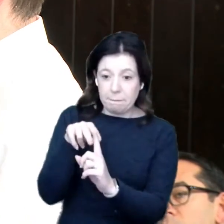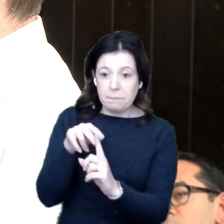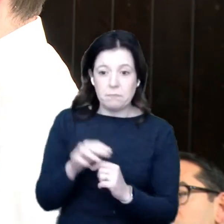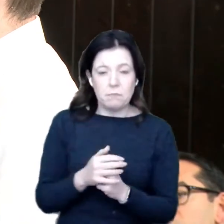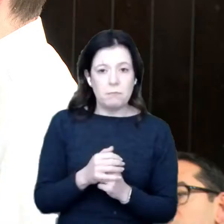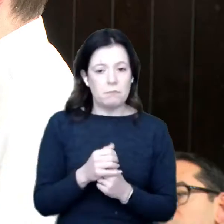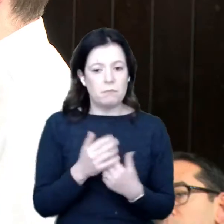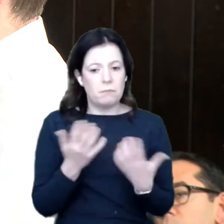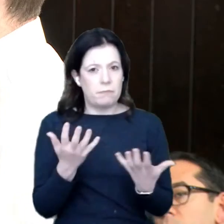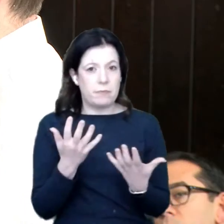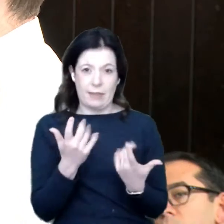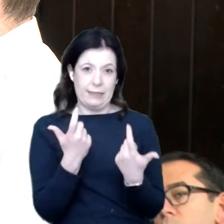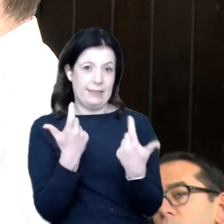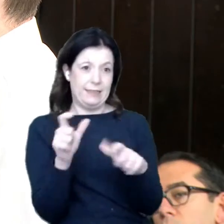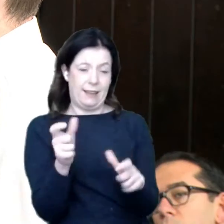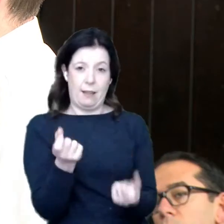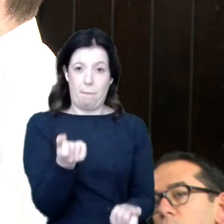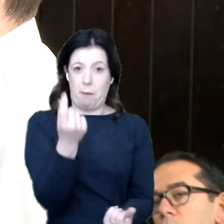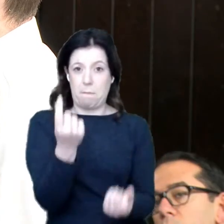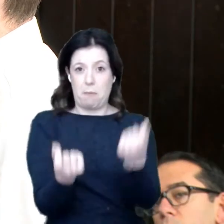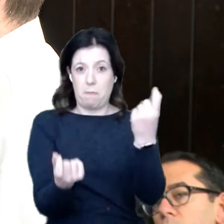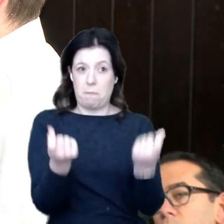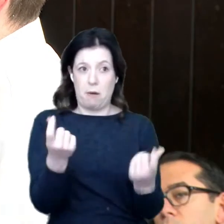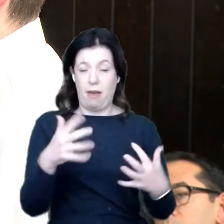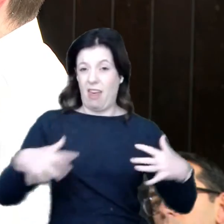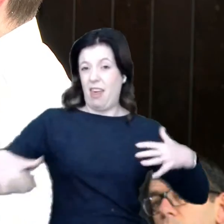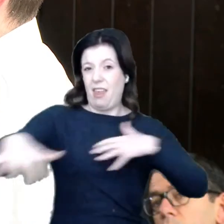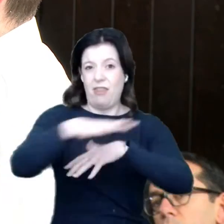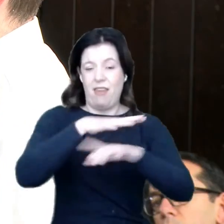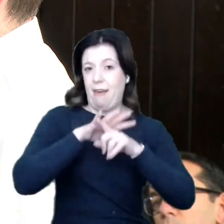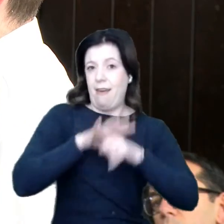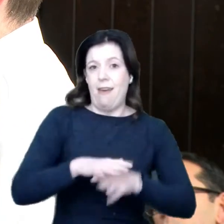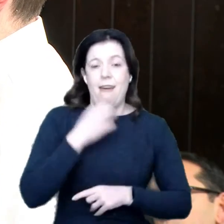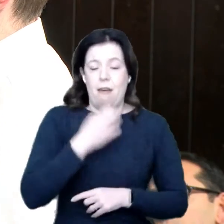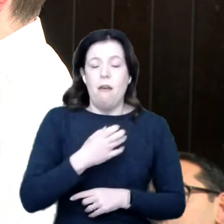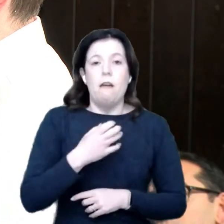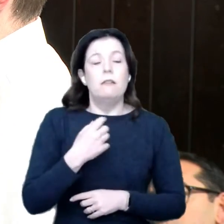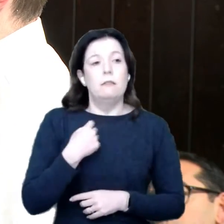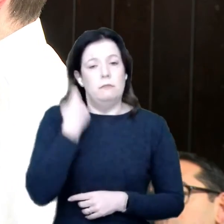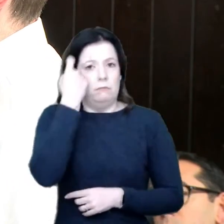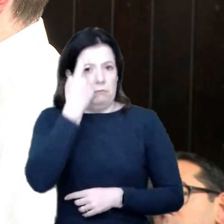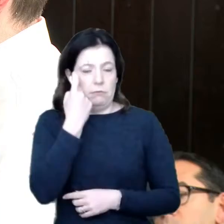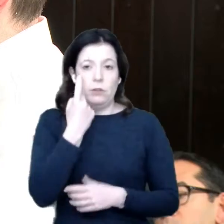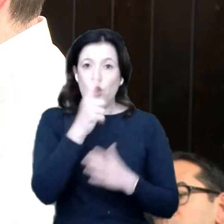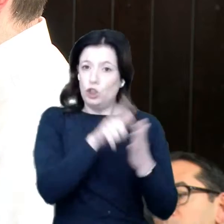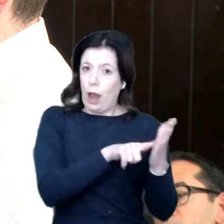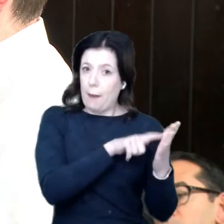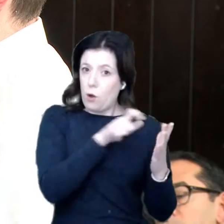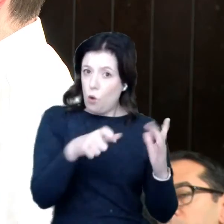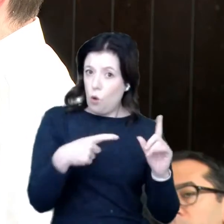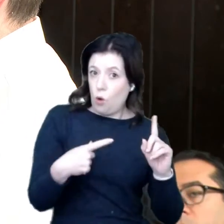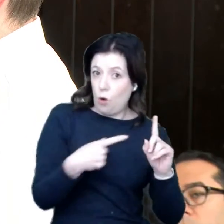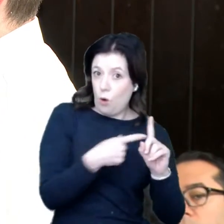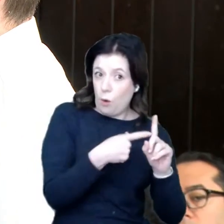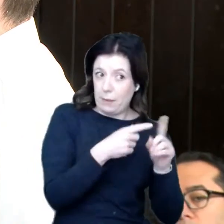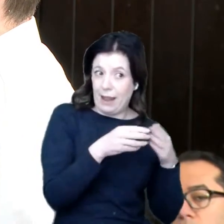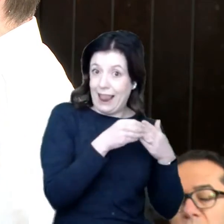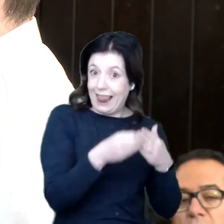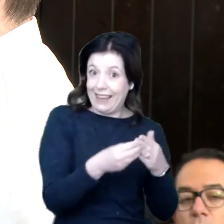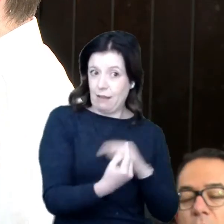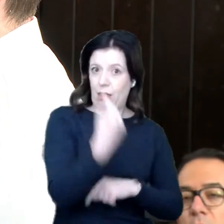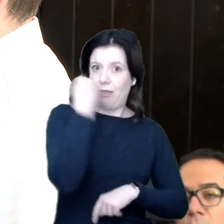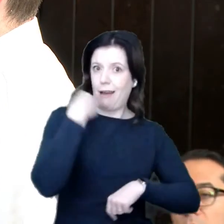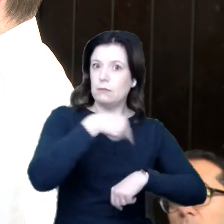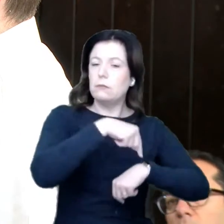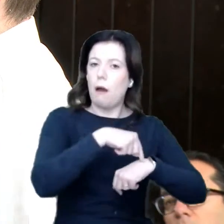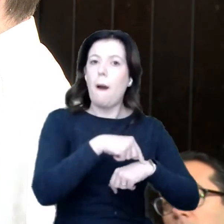is still anti-Semitism is still prevalent in society. And how much responsibility do you think Jeremy Corbyn, his leadership of the Labour